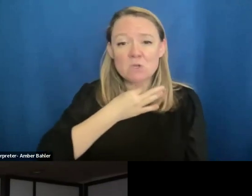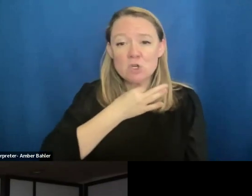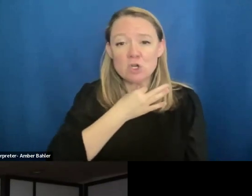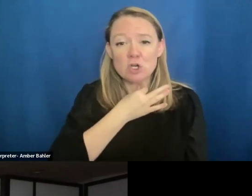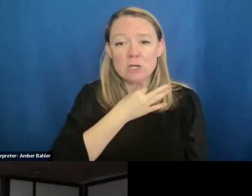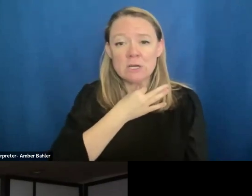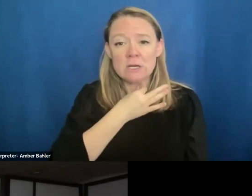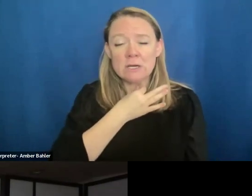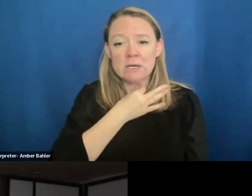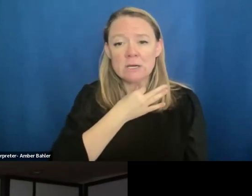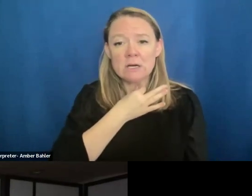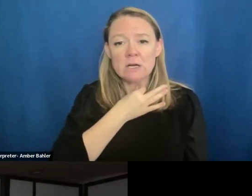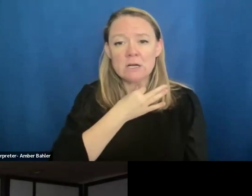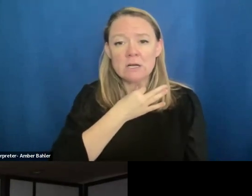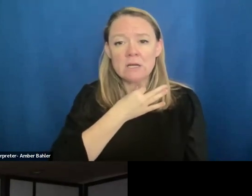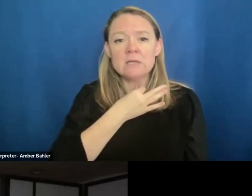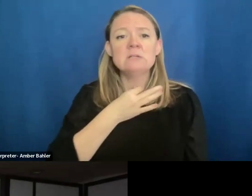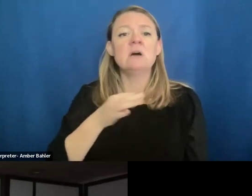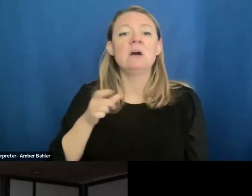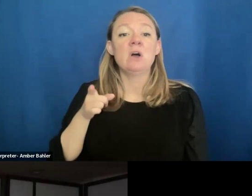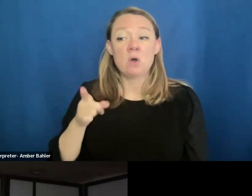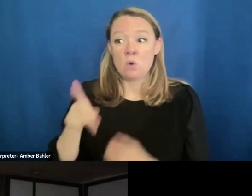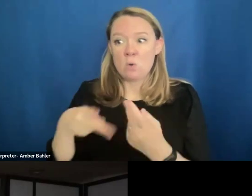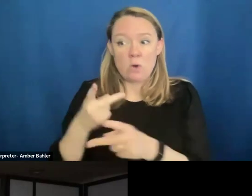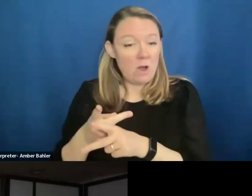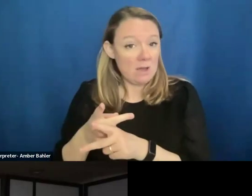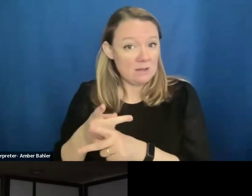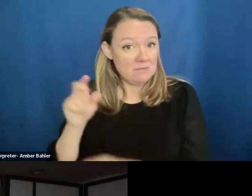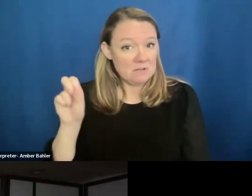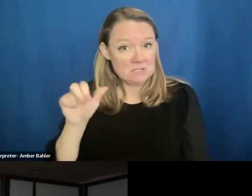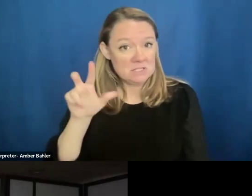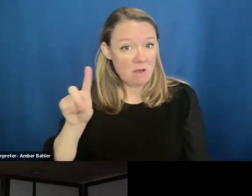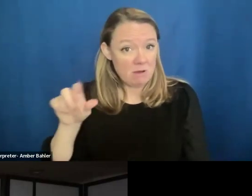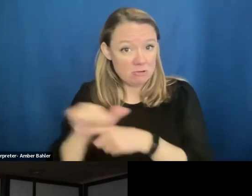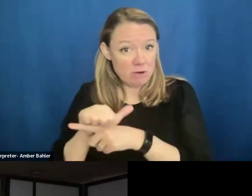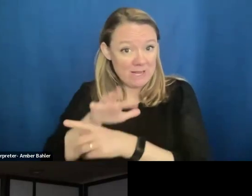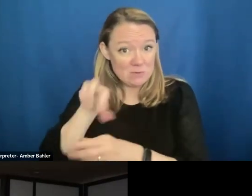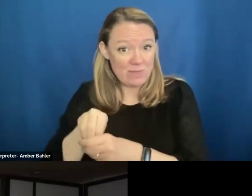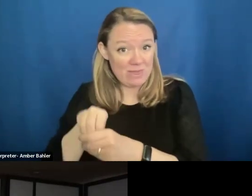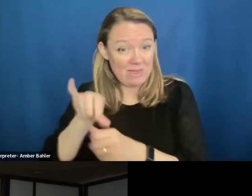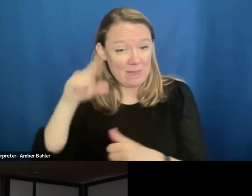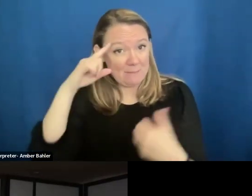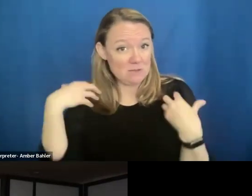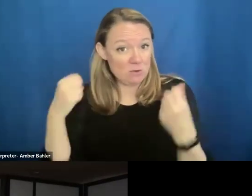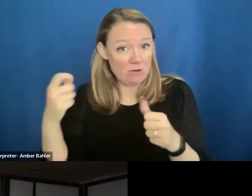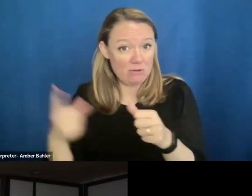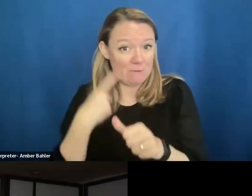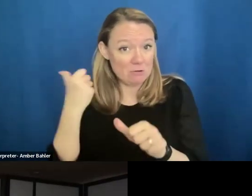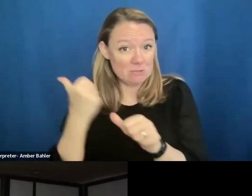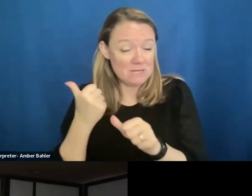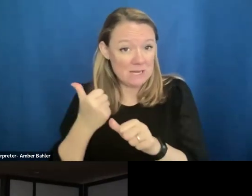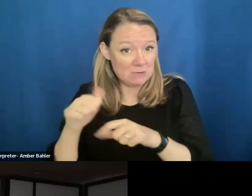disorder training is included in that mental health first aid training. And if not, maybe there is some room to expand or improve on that. Thank